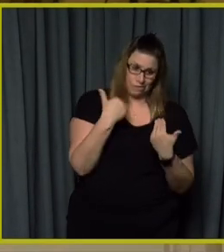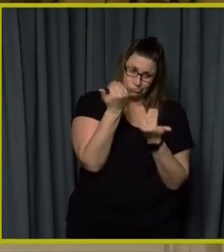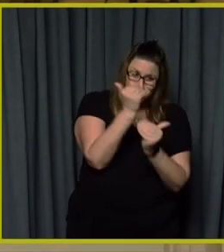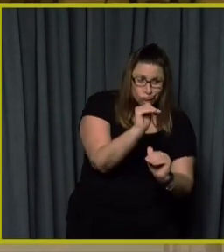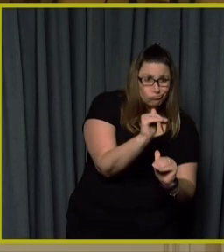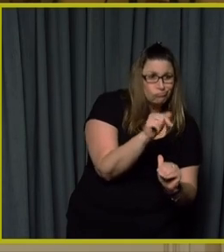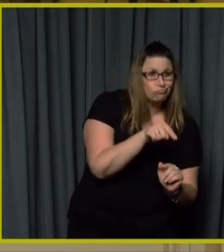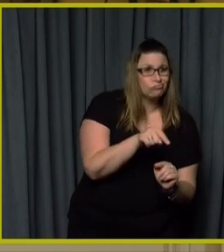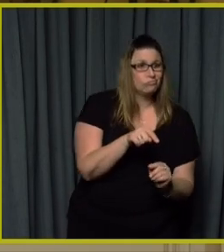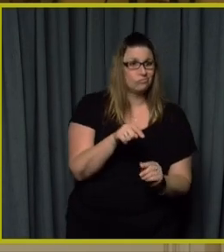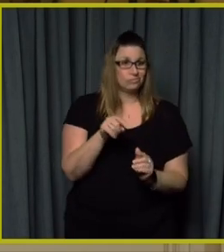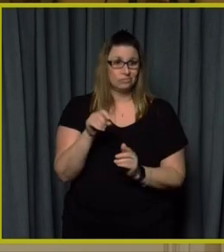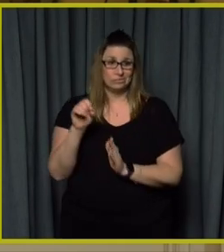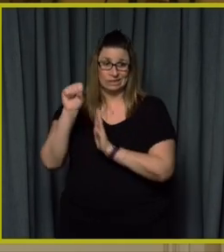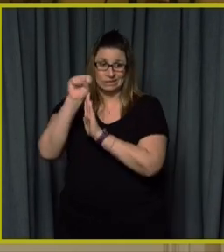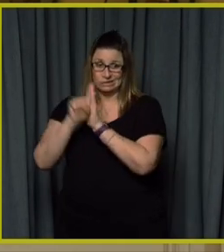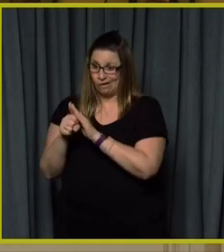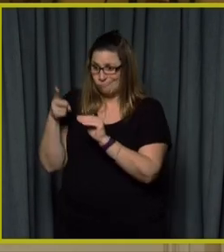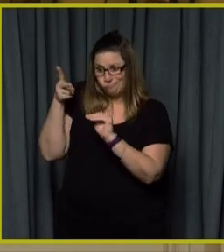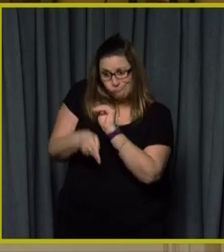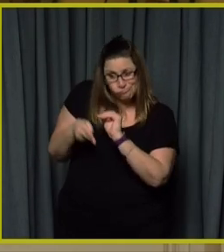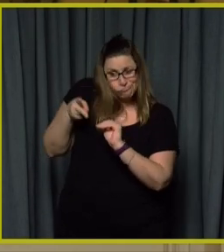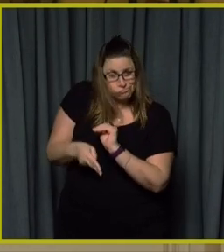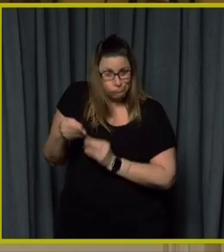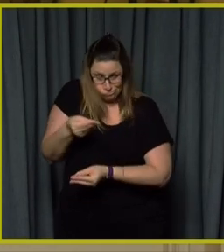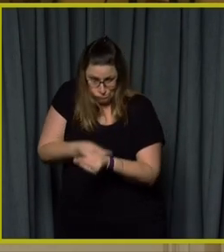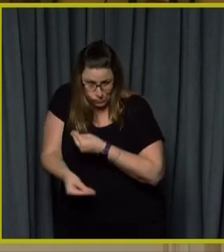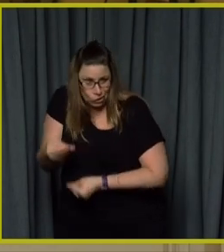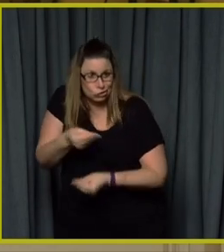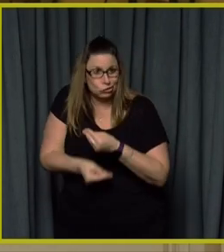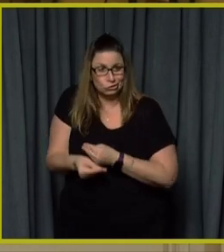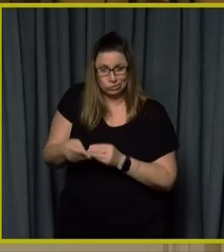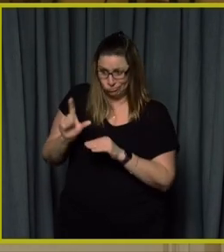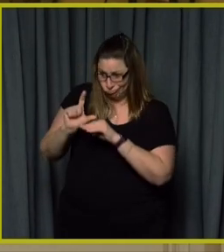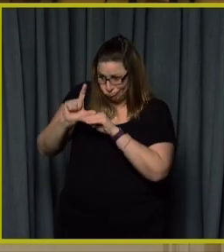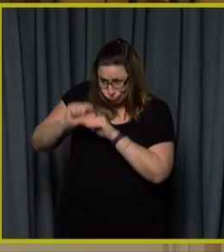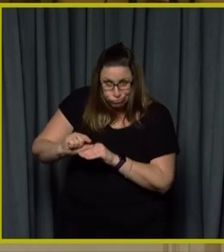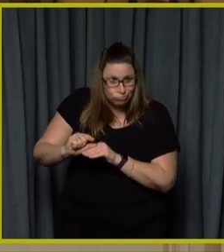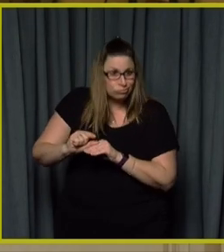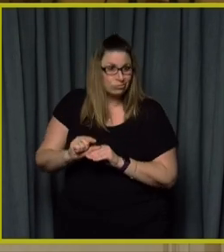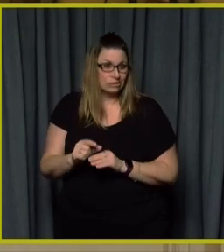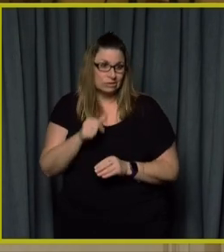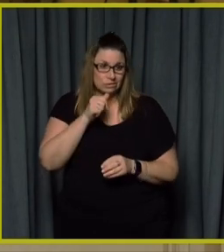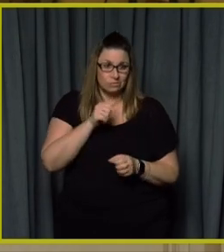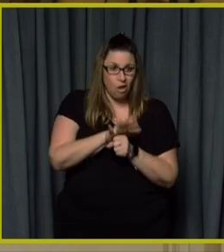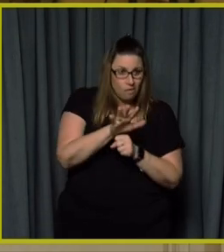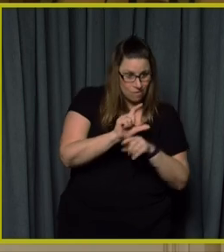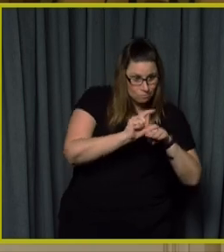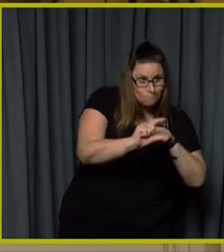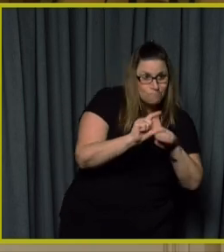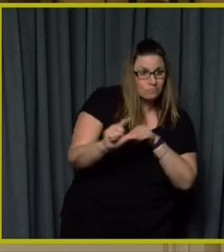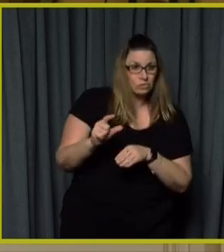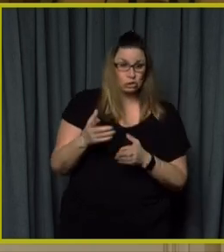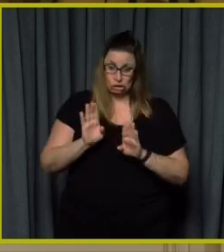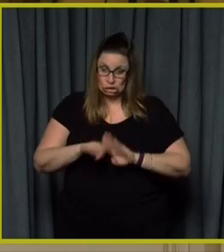ready to cut budgets and cuts funds, the first budget they go to is the education budget, because a lot of their children are not in the schools that we teach